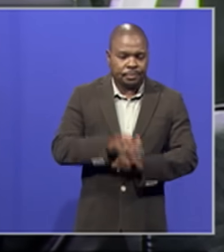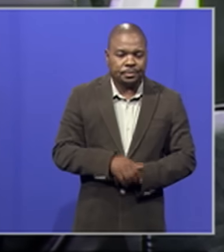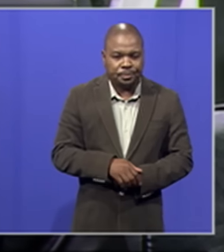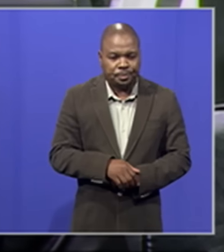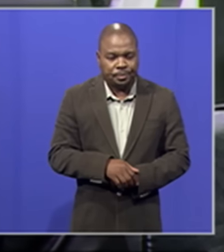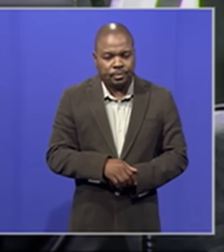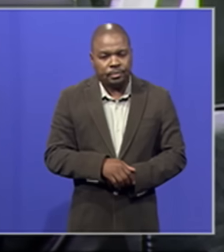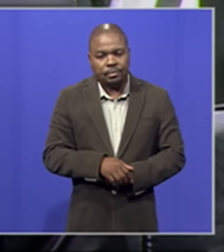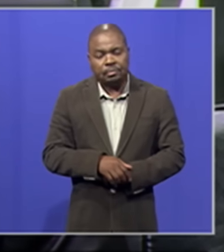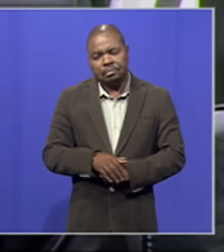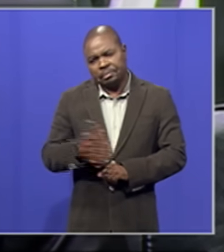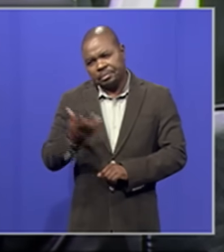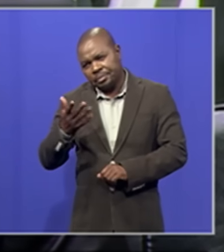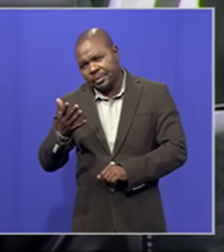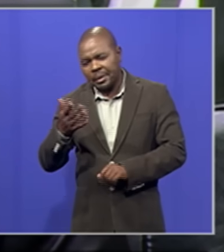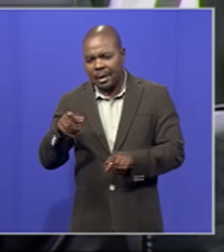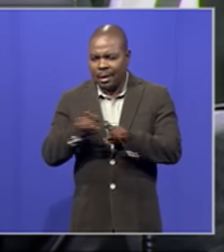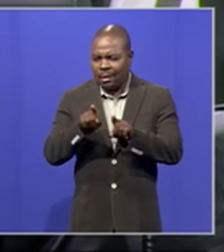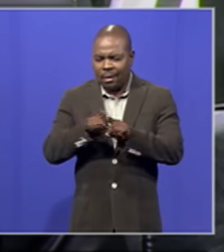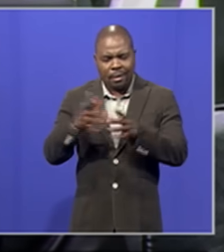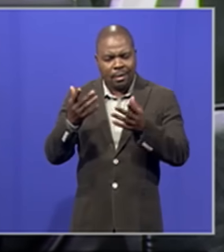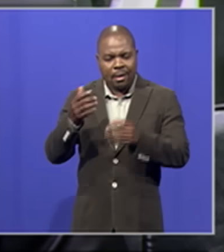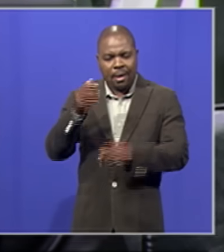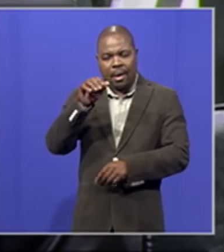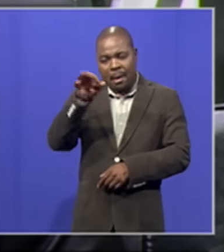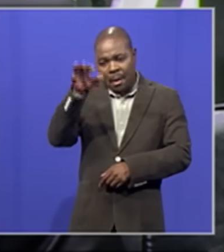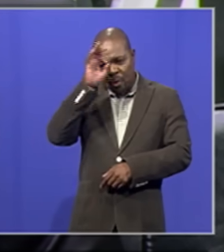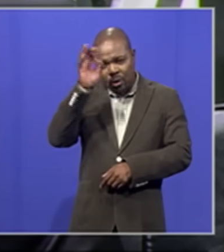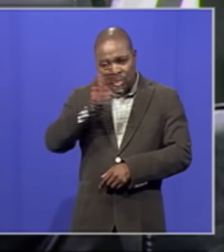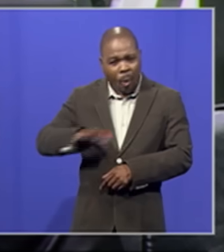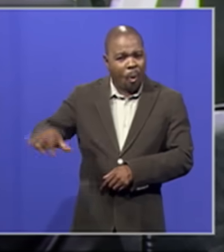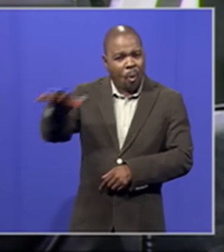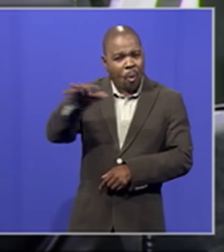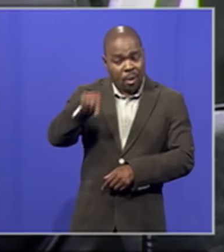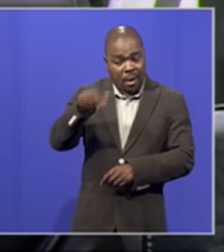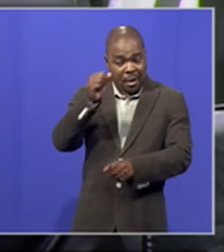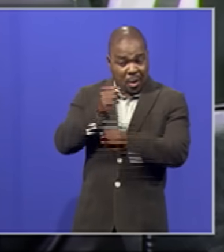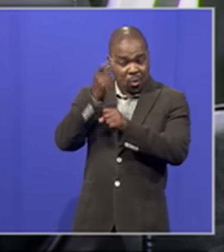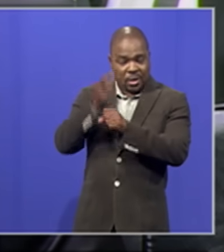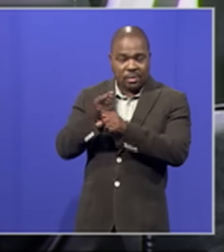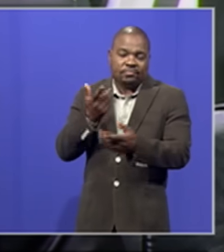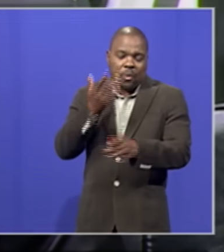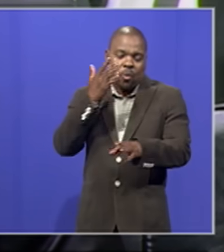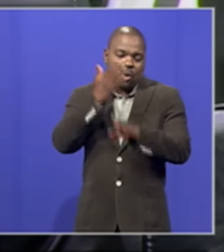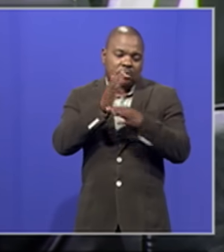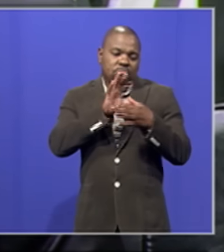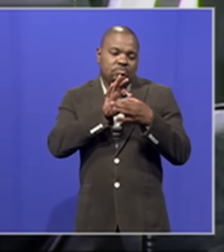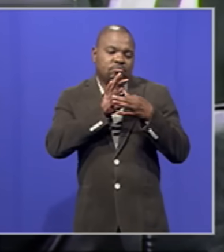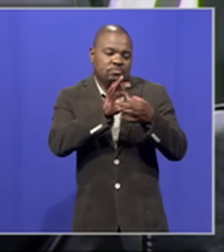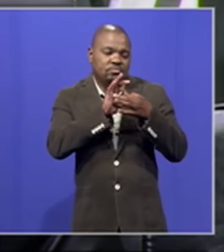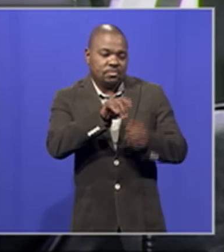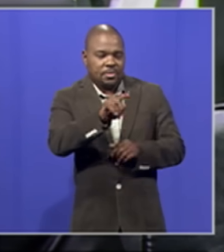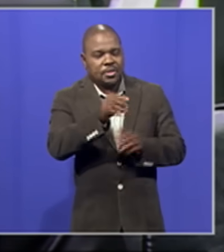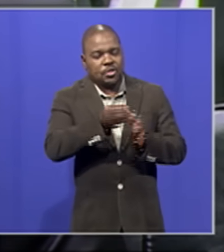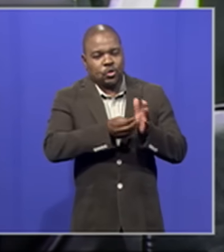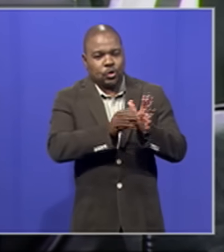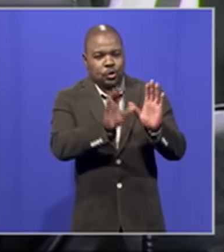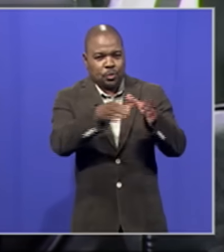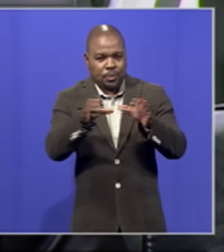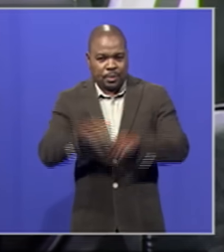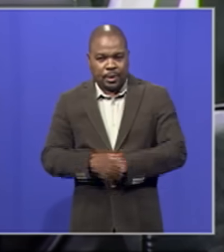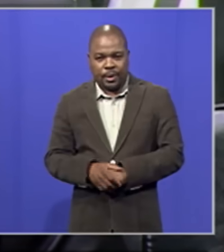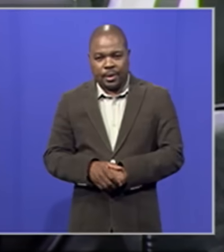that almost the whole of SAPS in Gauteng is working for the cartel.